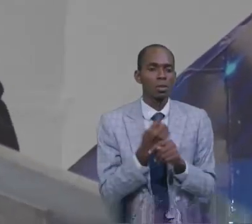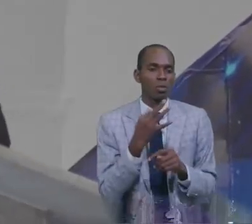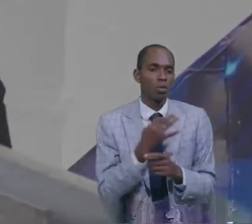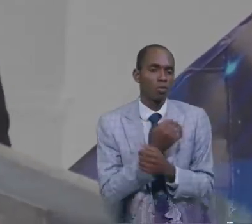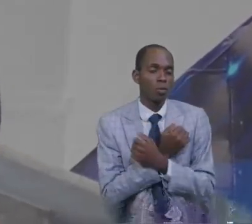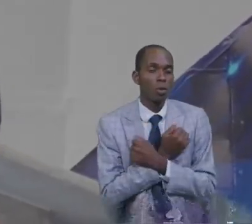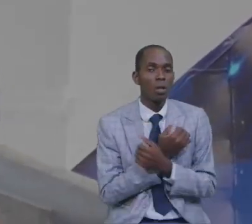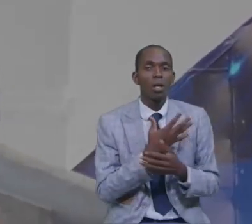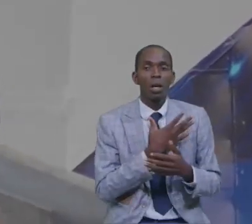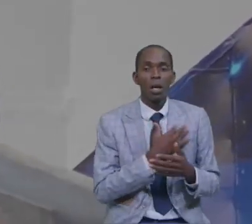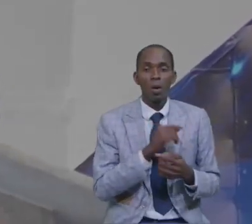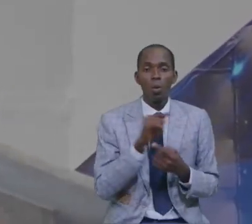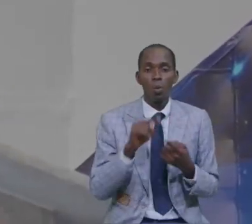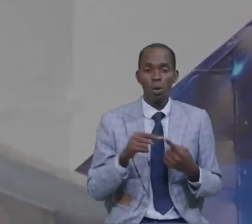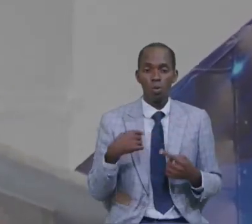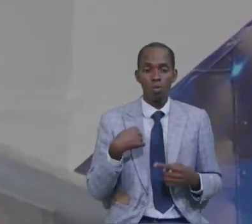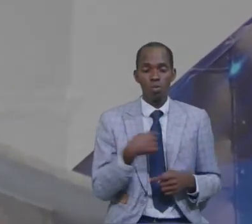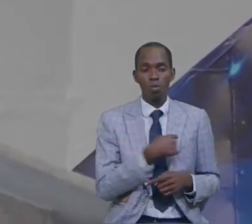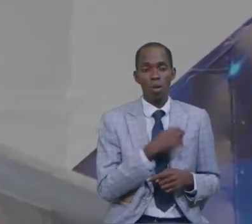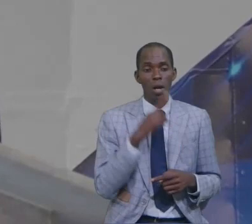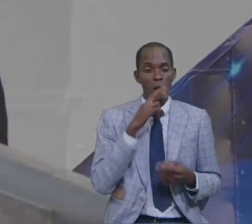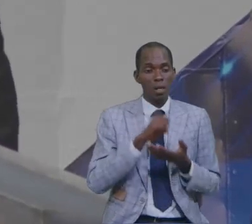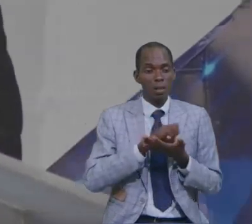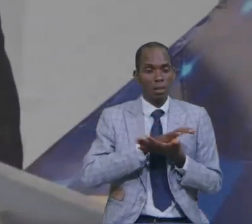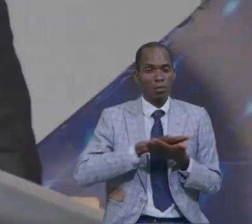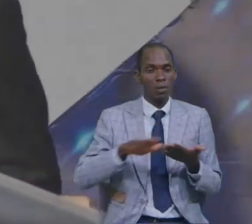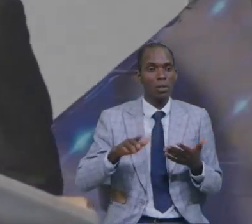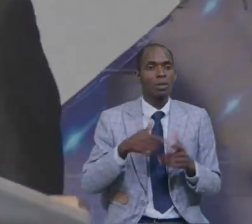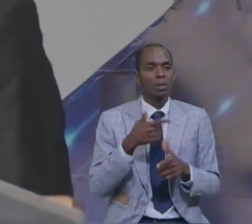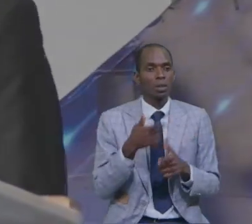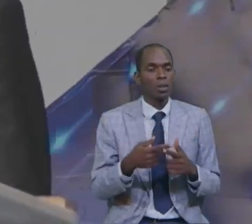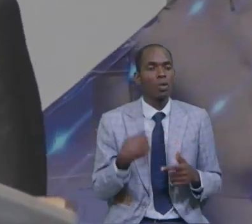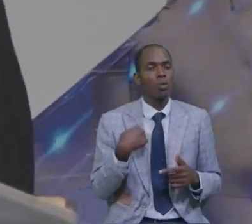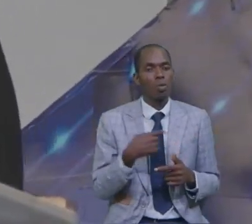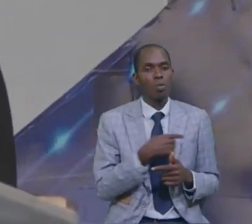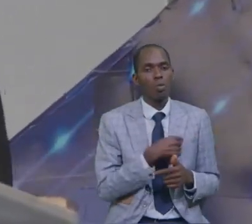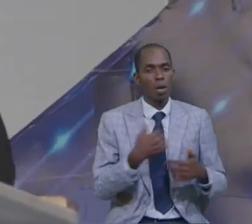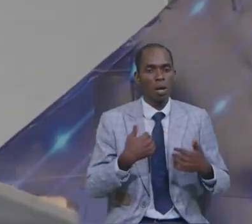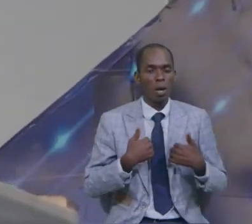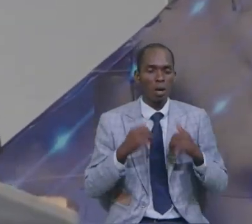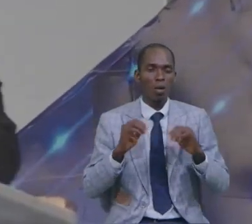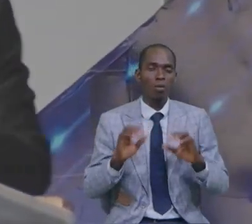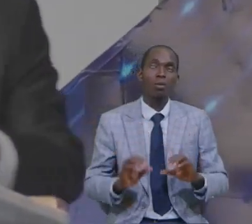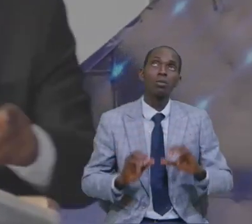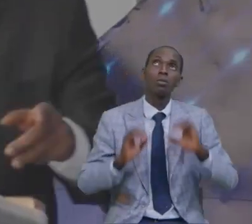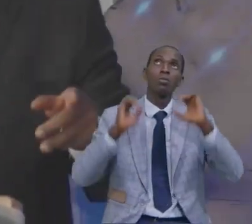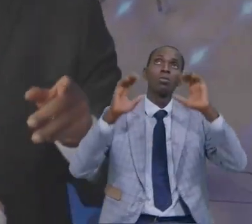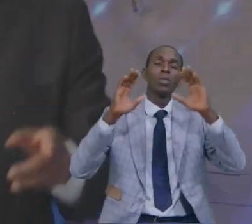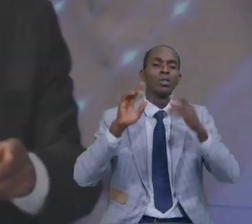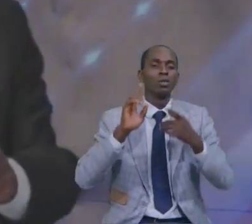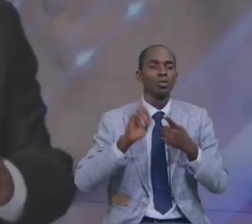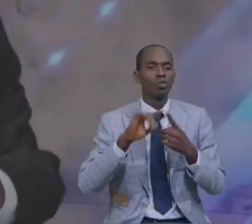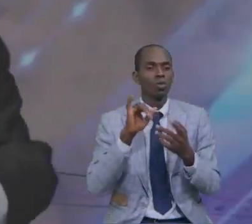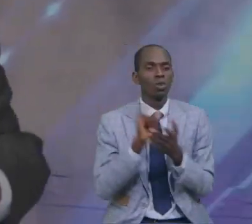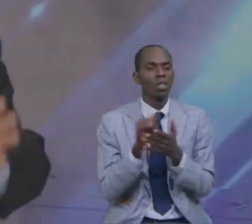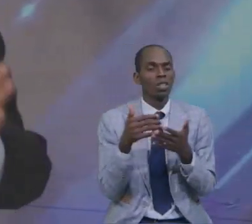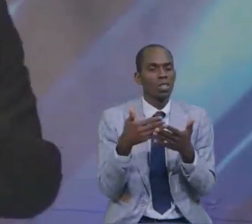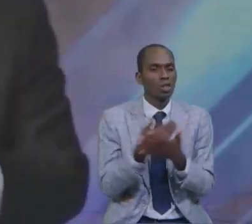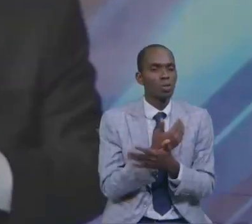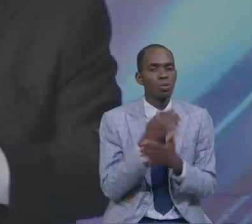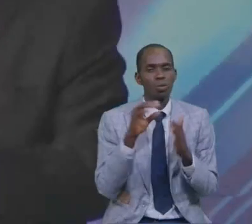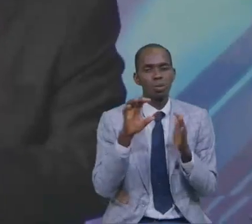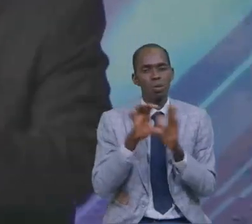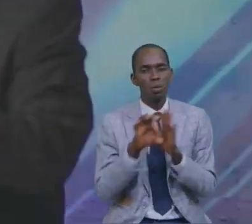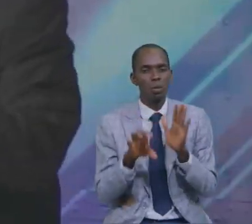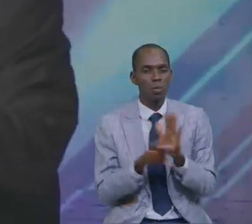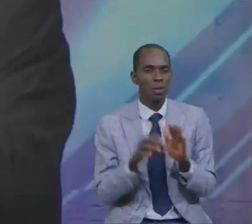new commandment. Verse 35, by this shall all men know that